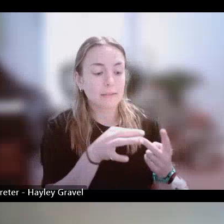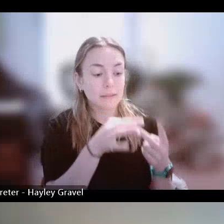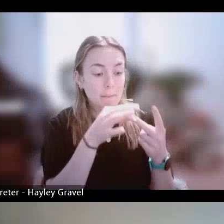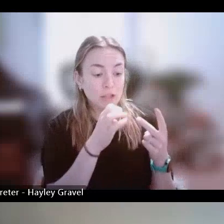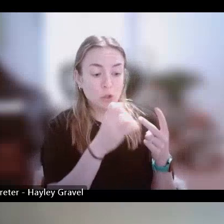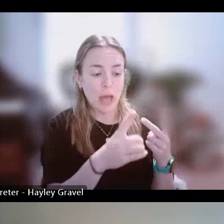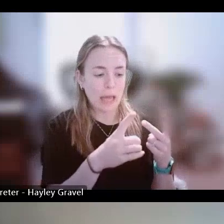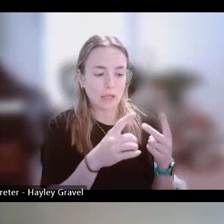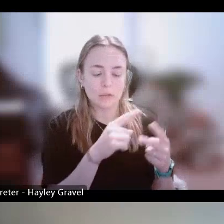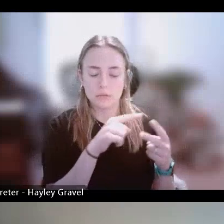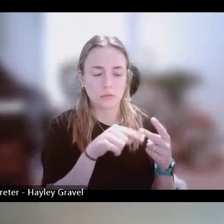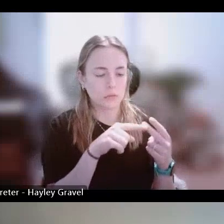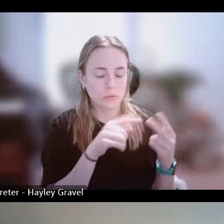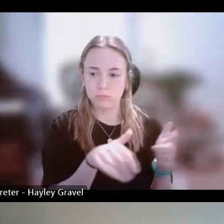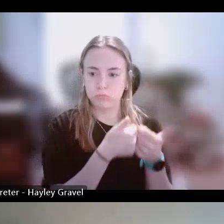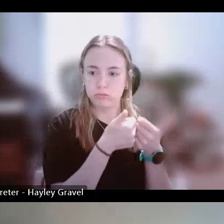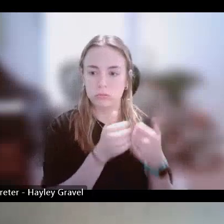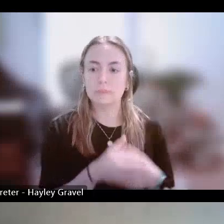Yeah. Ashley Hoffer.